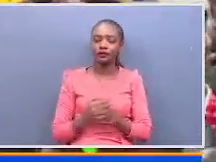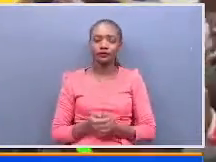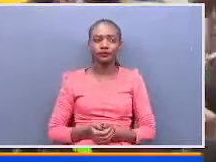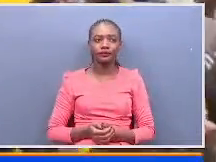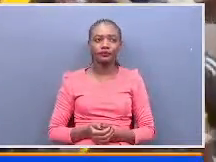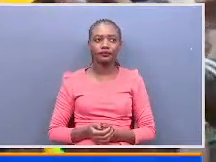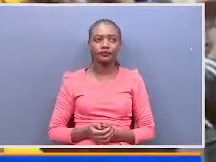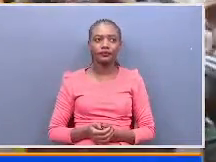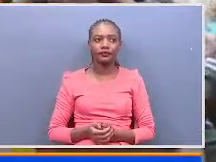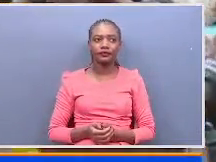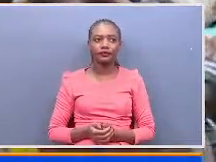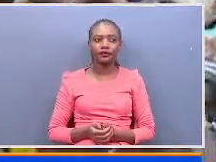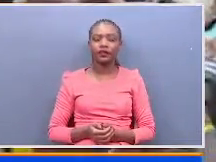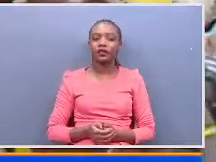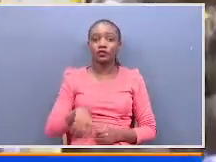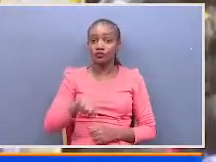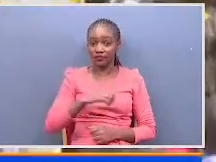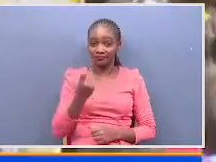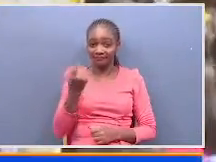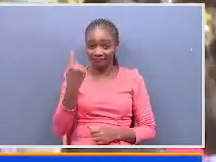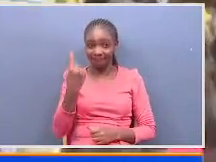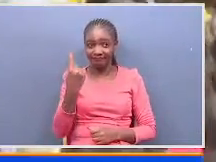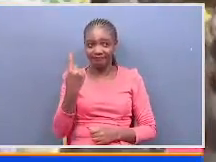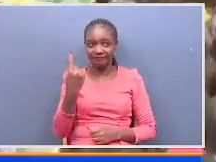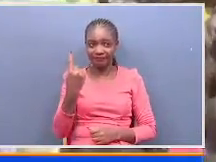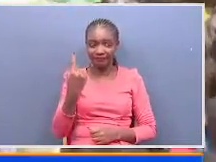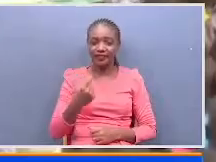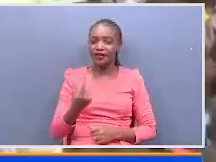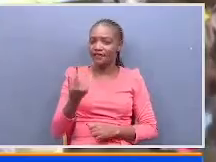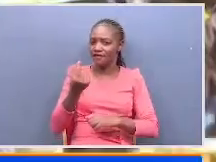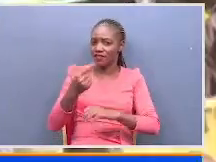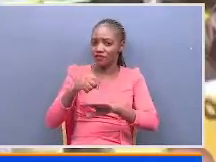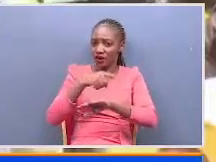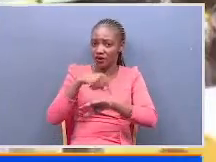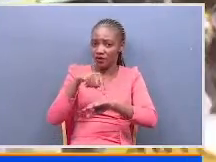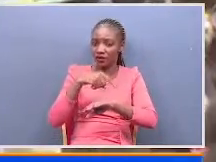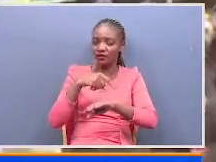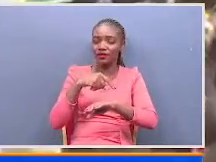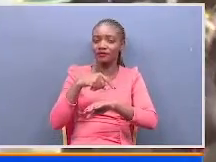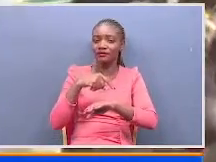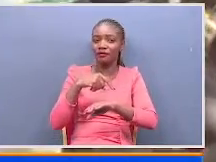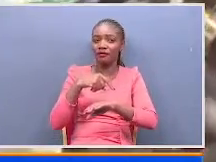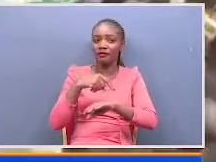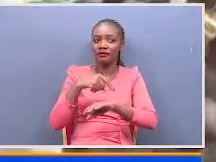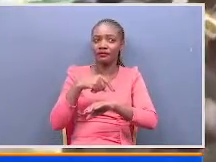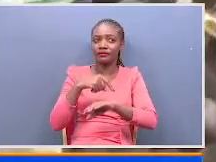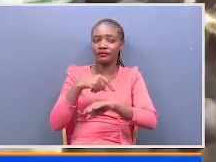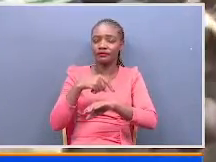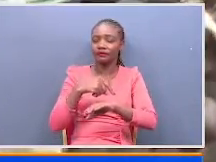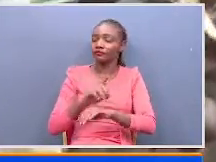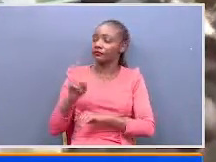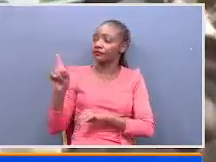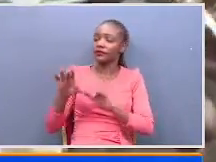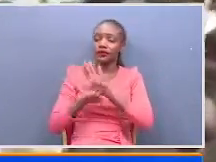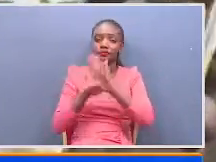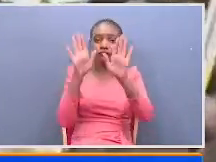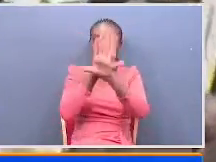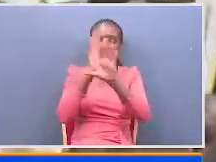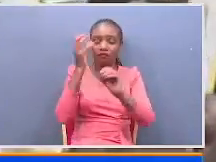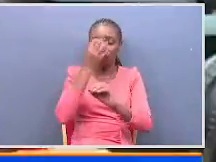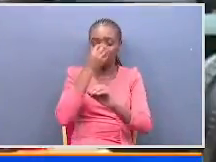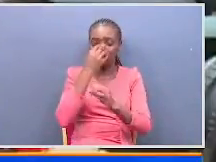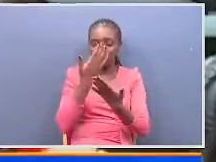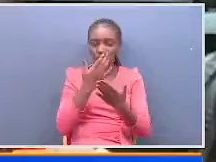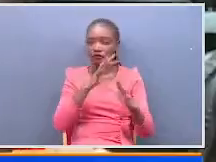Neguo, tunaelewana. Hours to his final pitch to Kenyans at the Nyayo National Stadium, Deputy President William